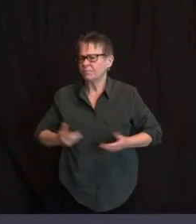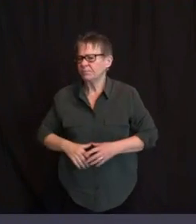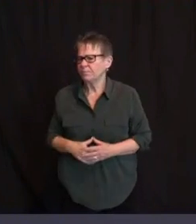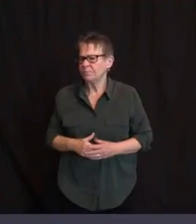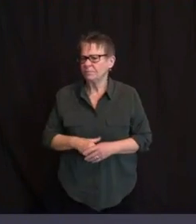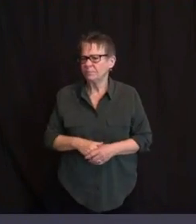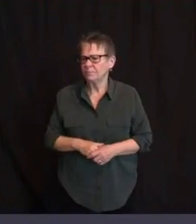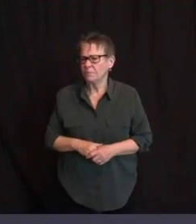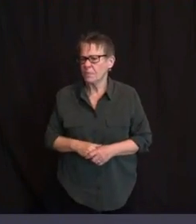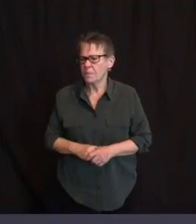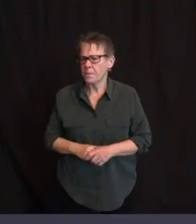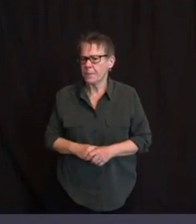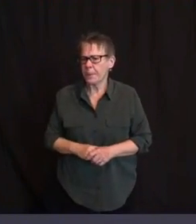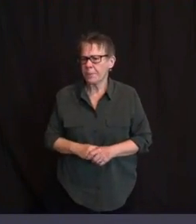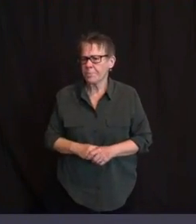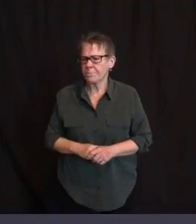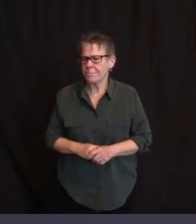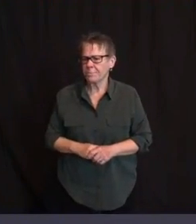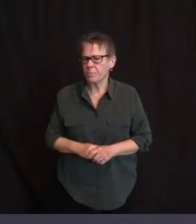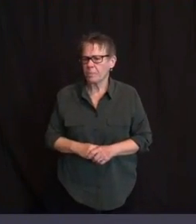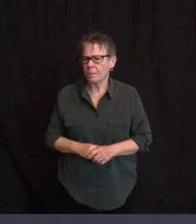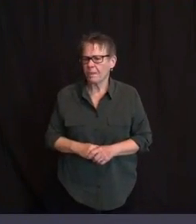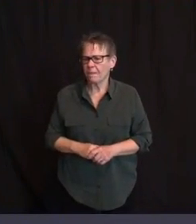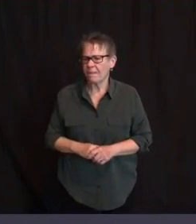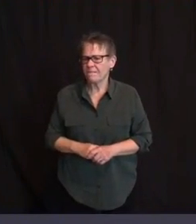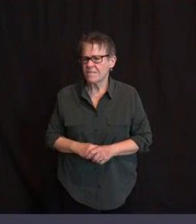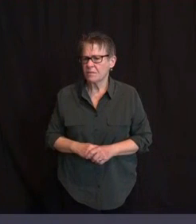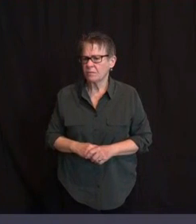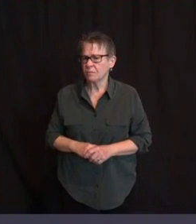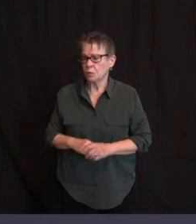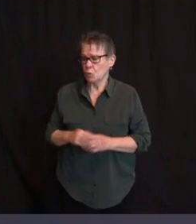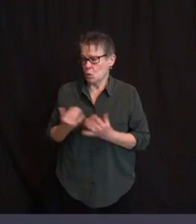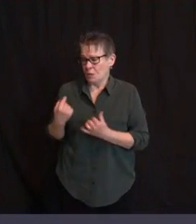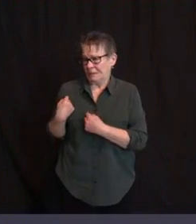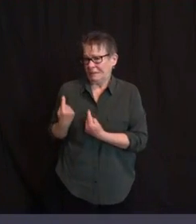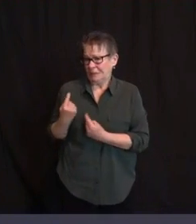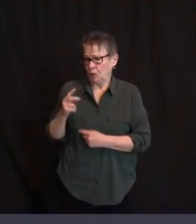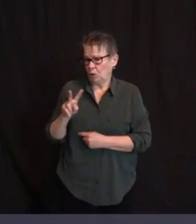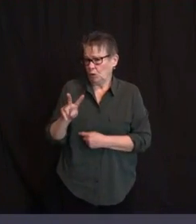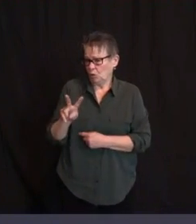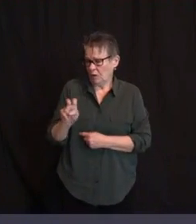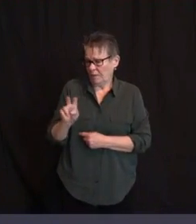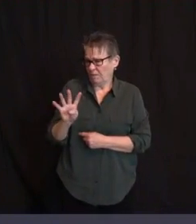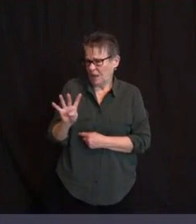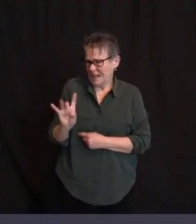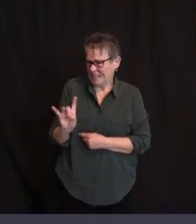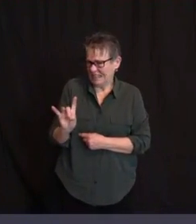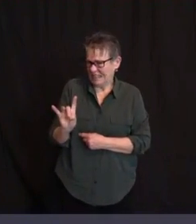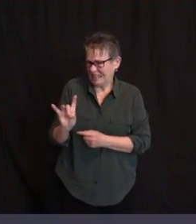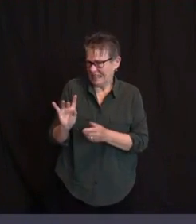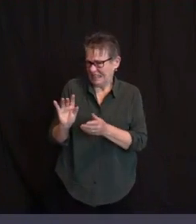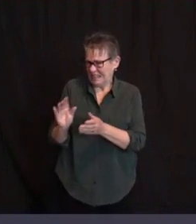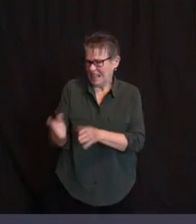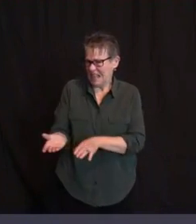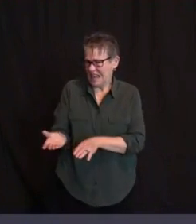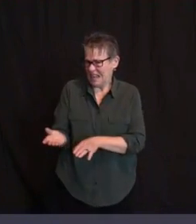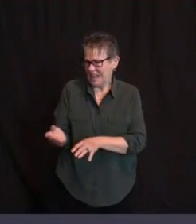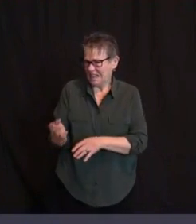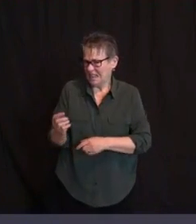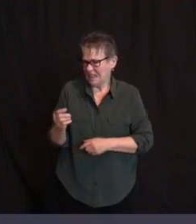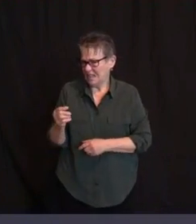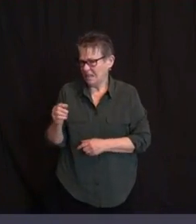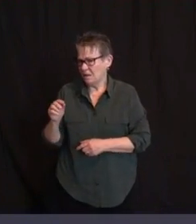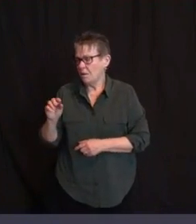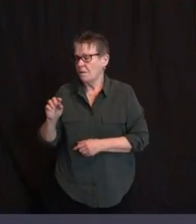48 of these new deaths were residents of long-term care facilities. there are now